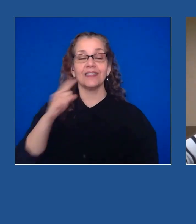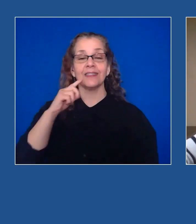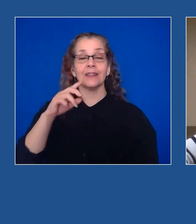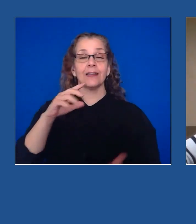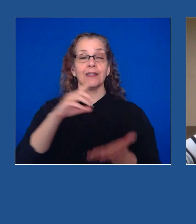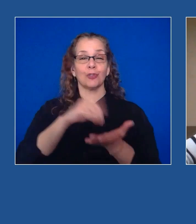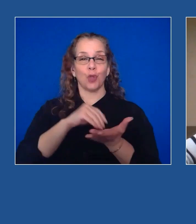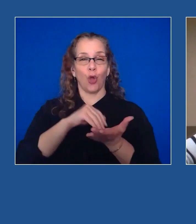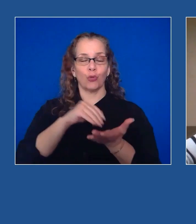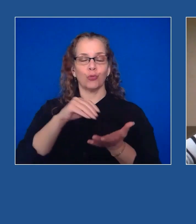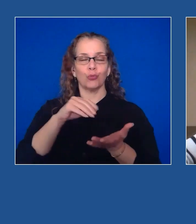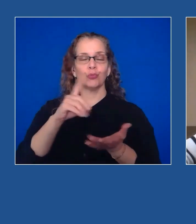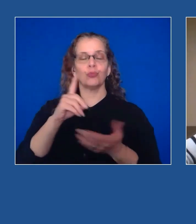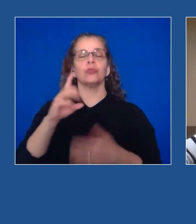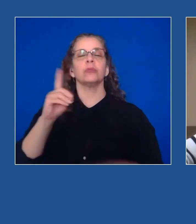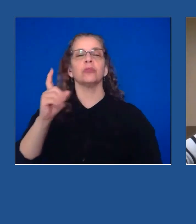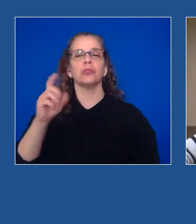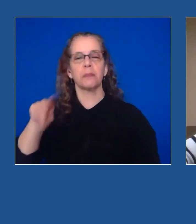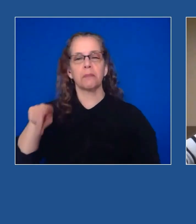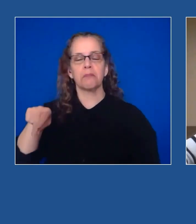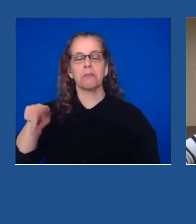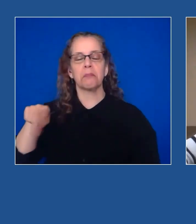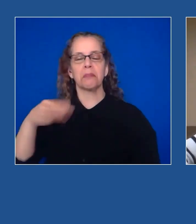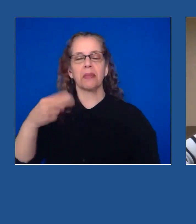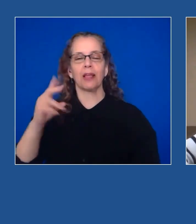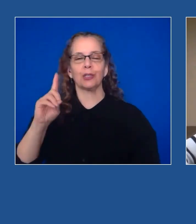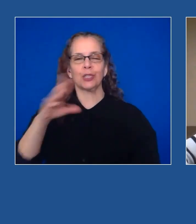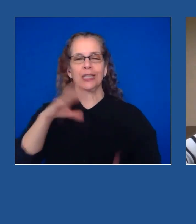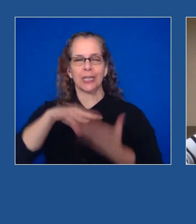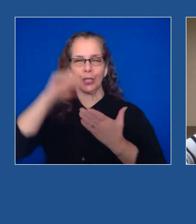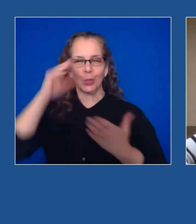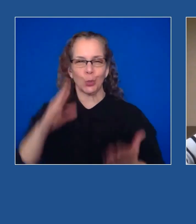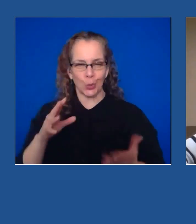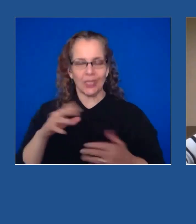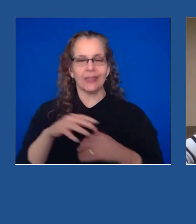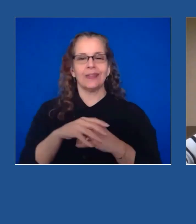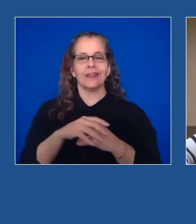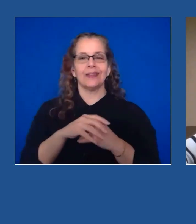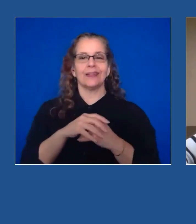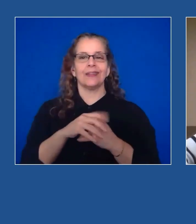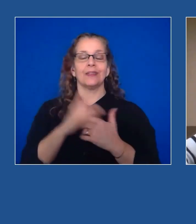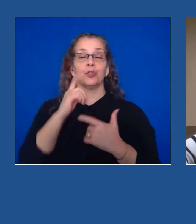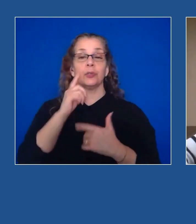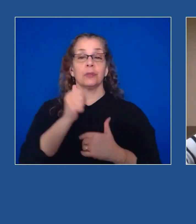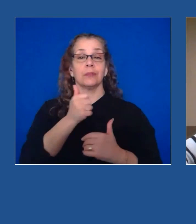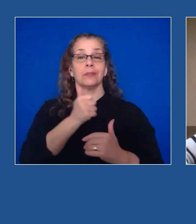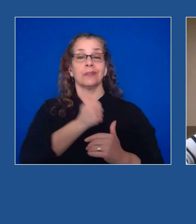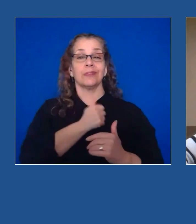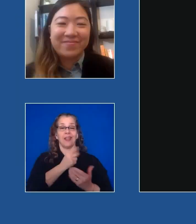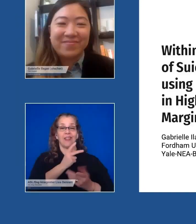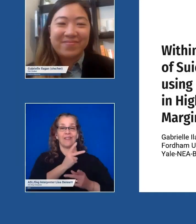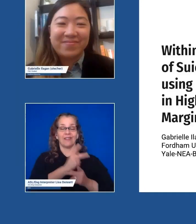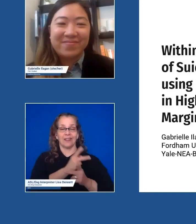and she's focusing her work on personality disorders, self-injury, and access to care. Gabrielle?